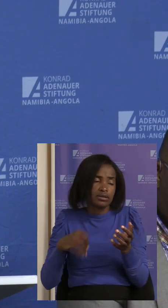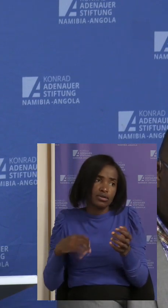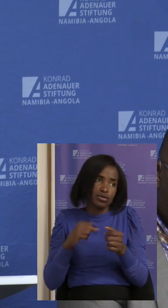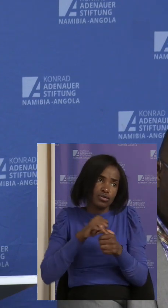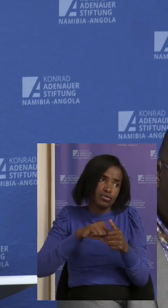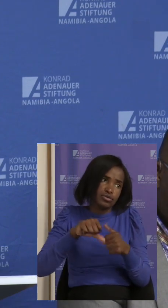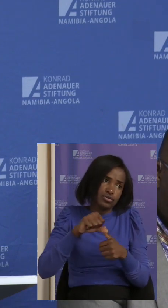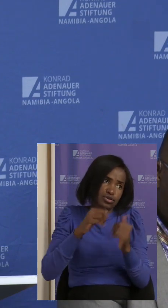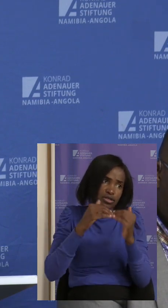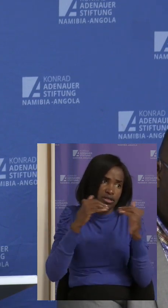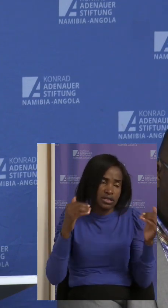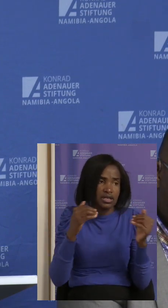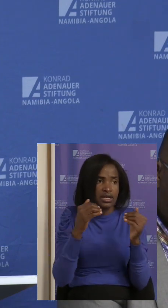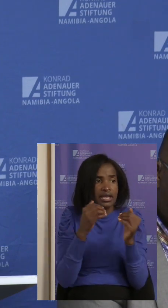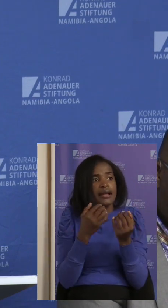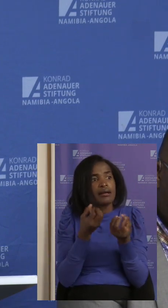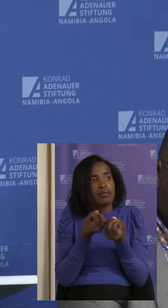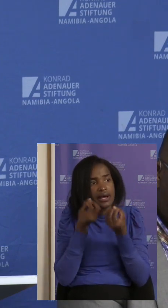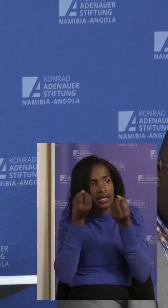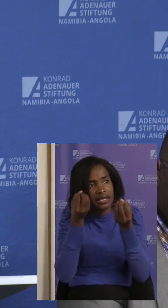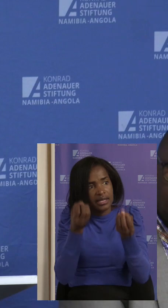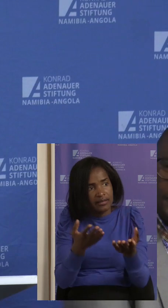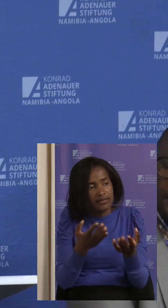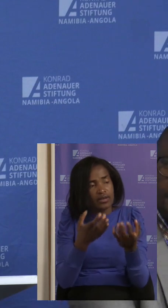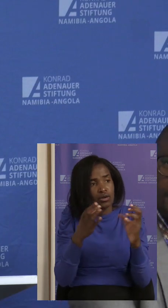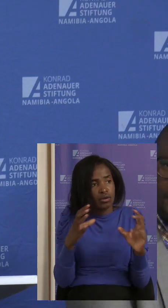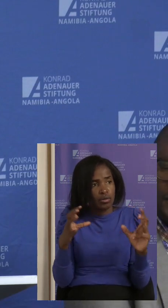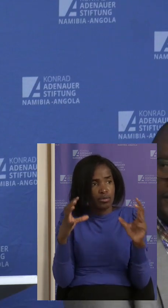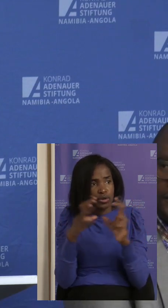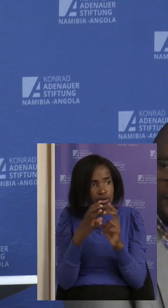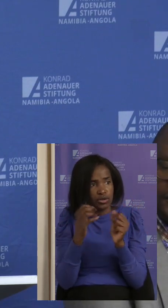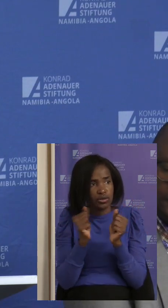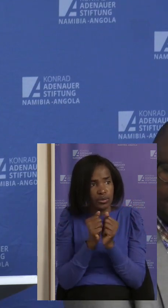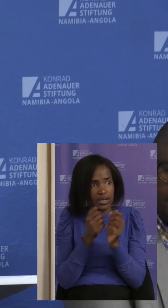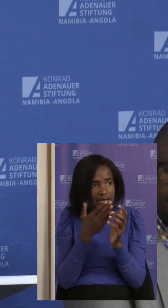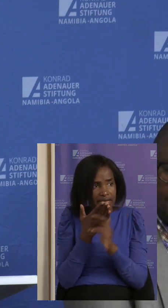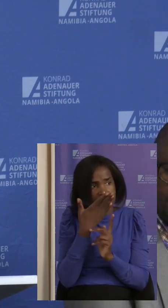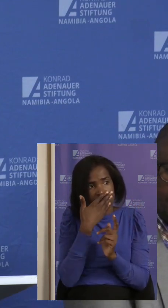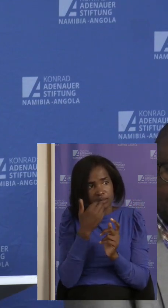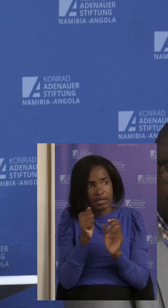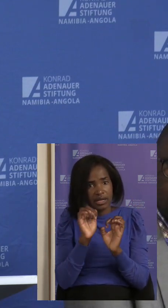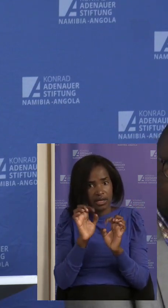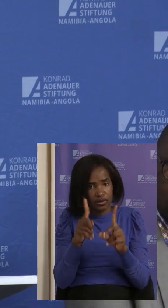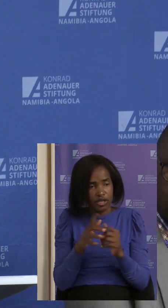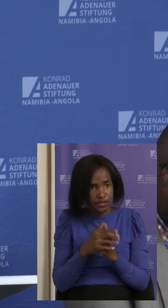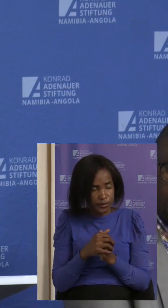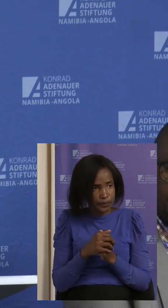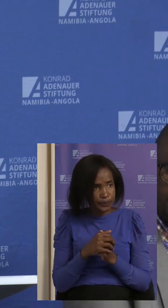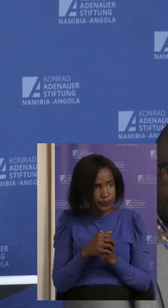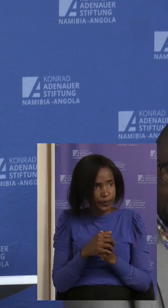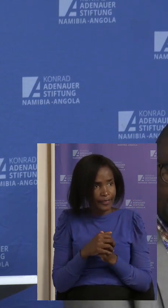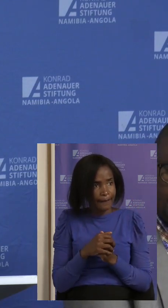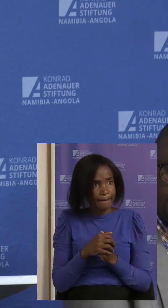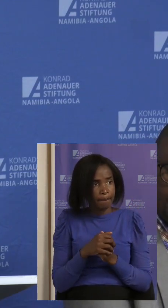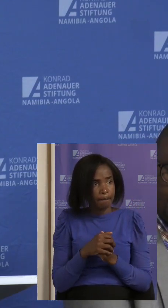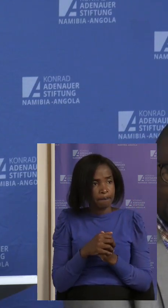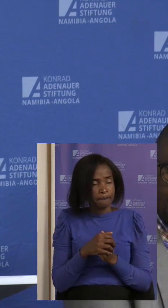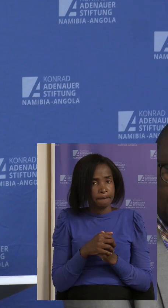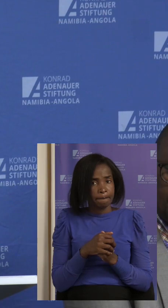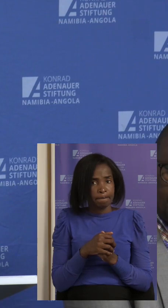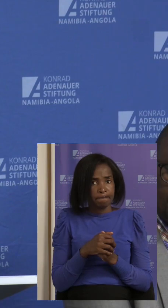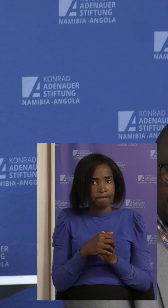justice and equity by providing marginalized communities with access to better education. In line